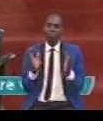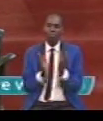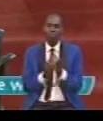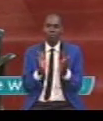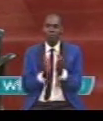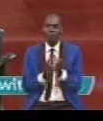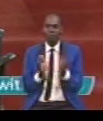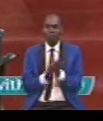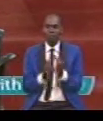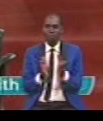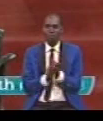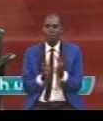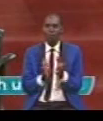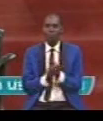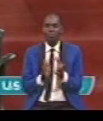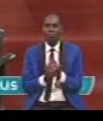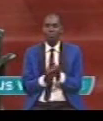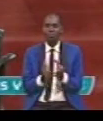the Lord.